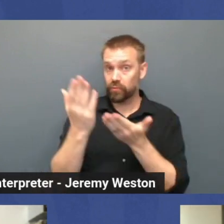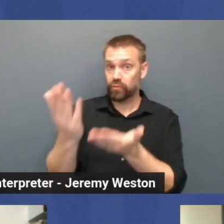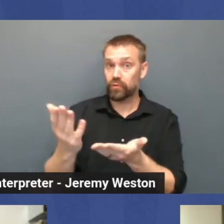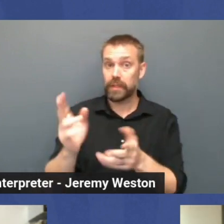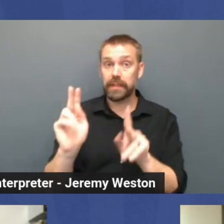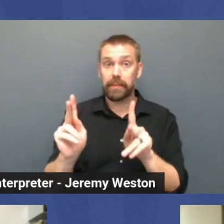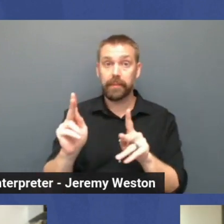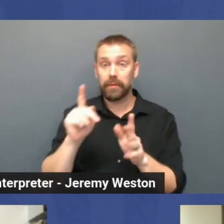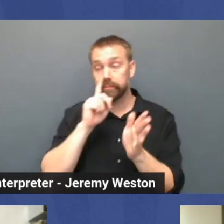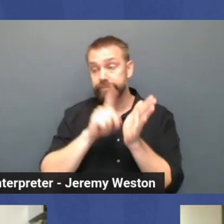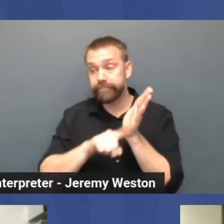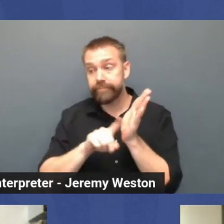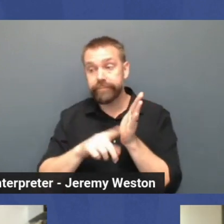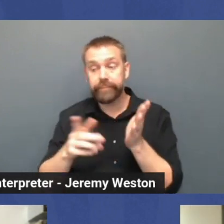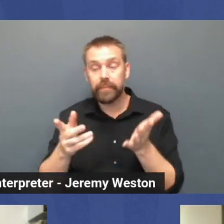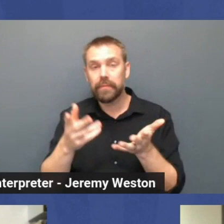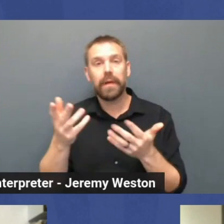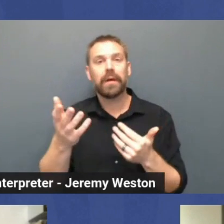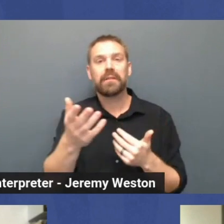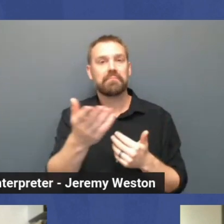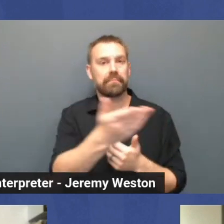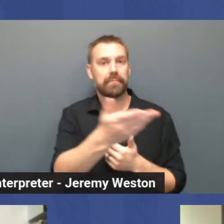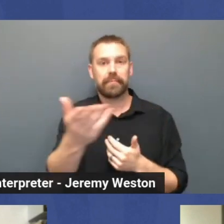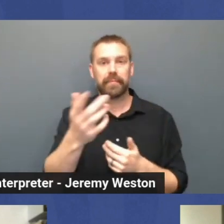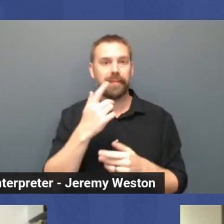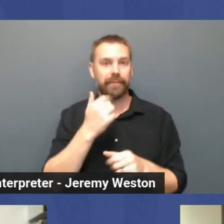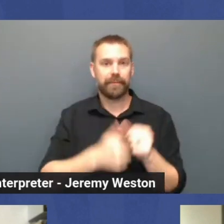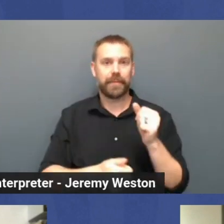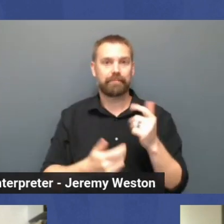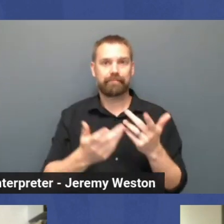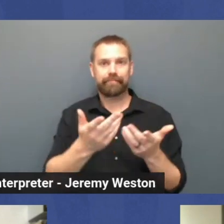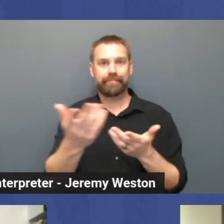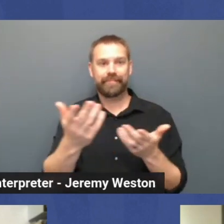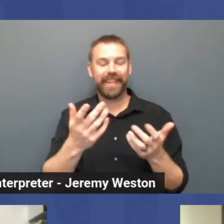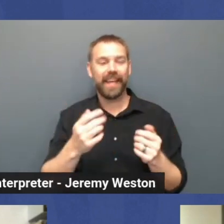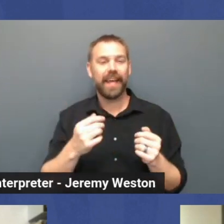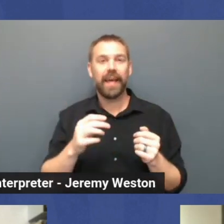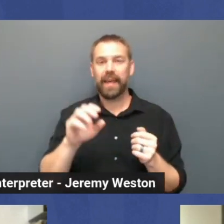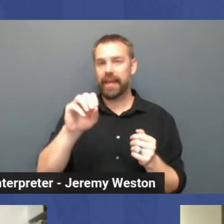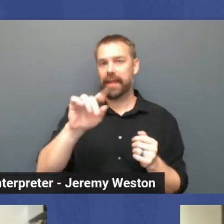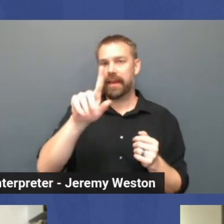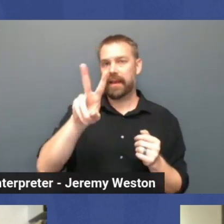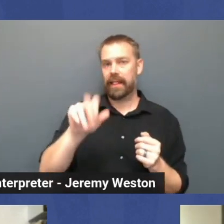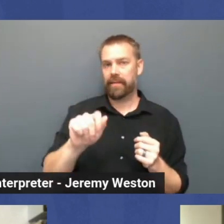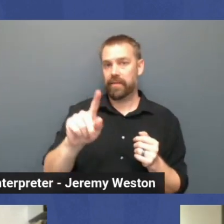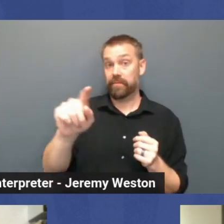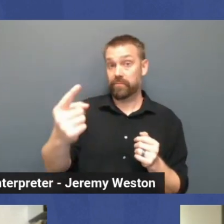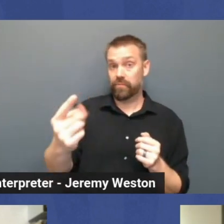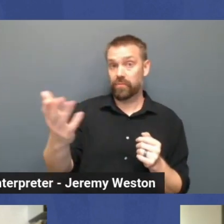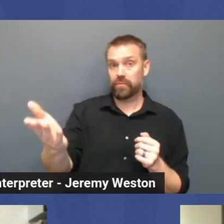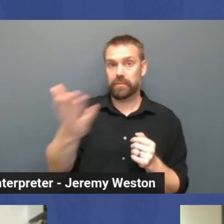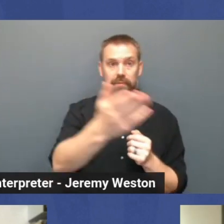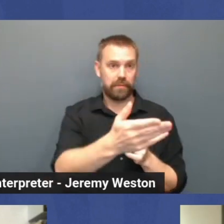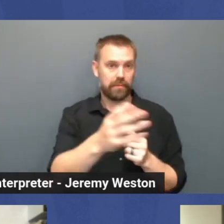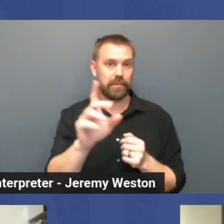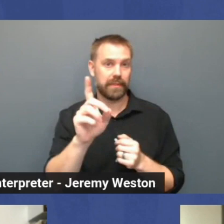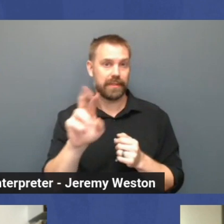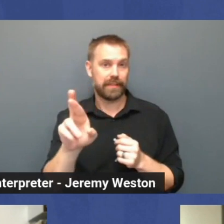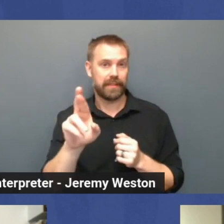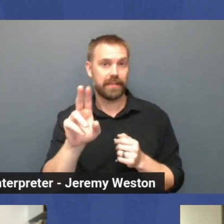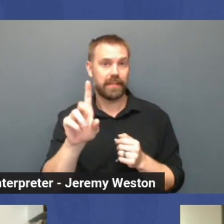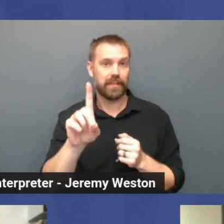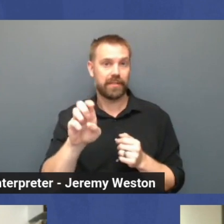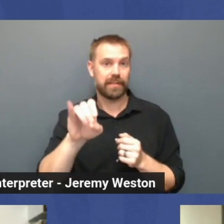look into. Would love to hear from each of you. And, Olivia, I'm actually going to start with you and then we'll go over to you, Dr.